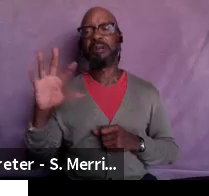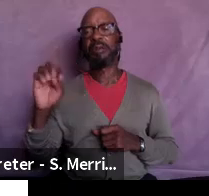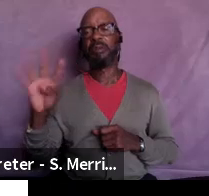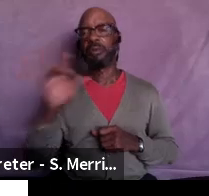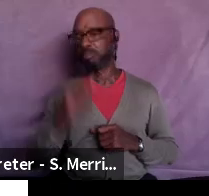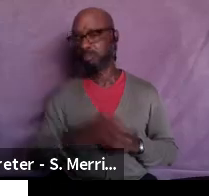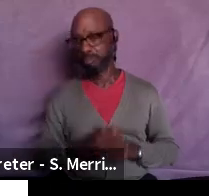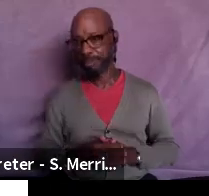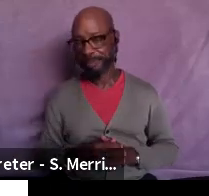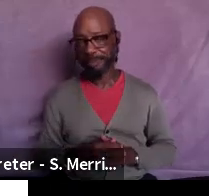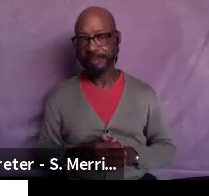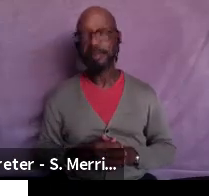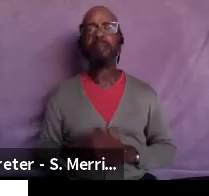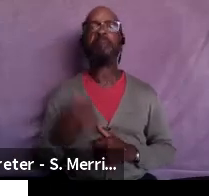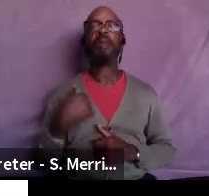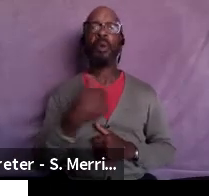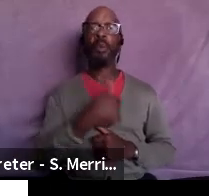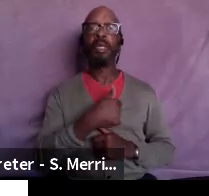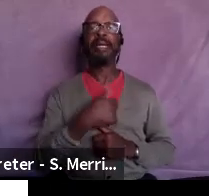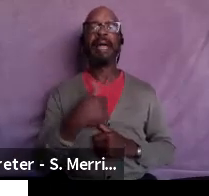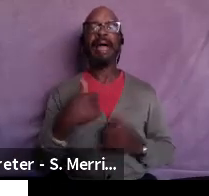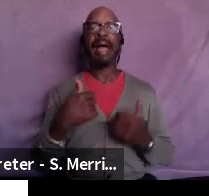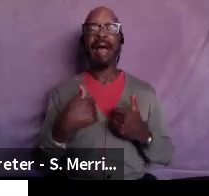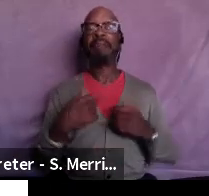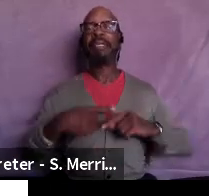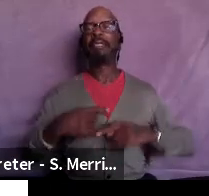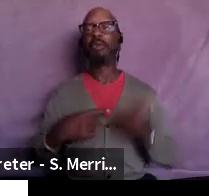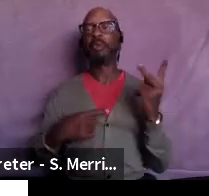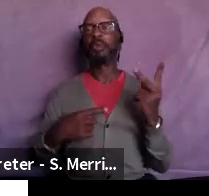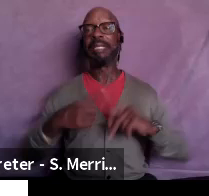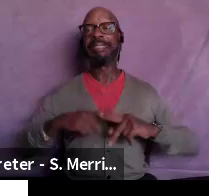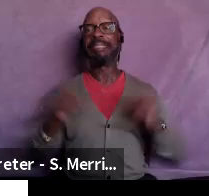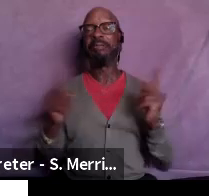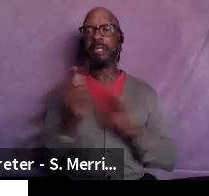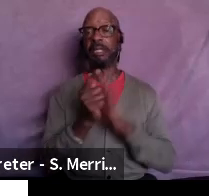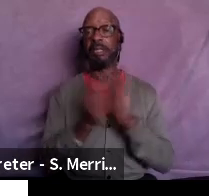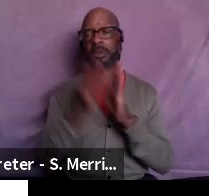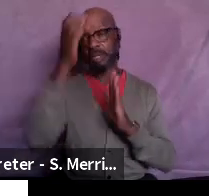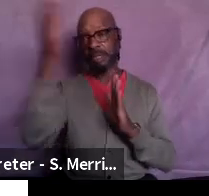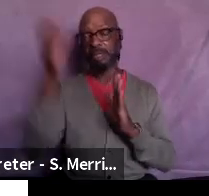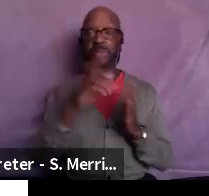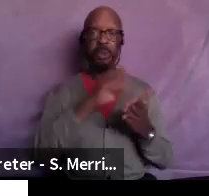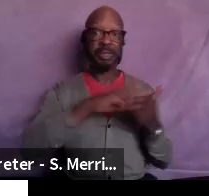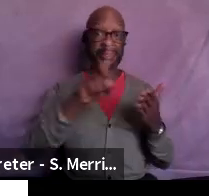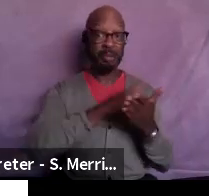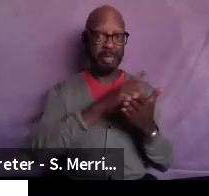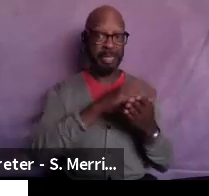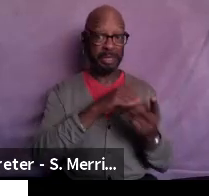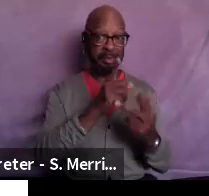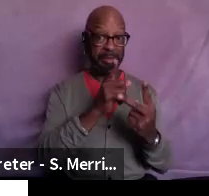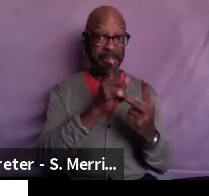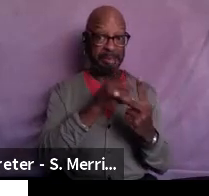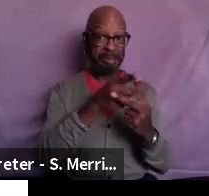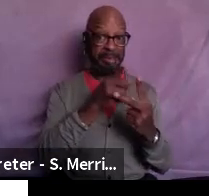So, you know, we have 2 different legal concepts where we're looking at discrimination. First is disparate